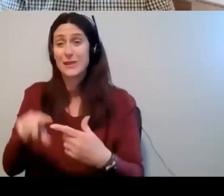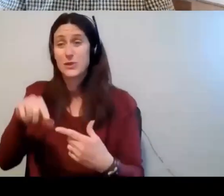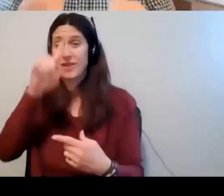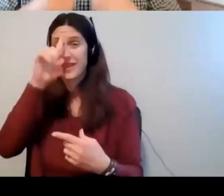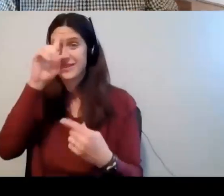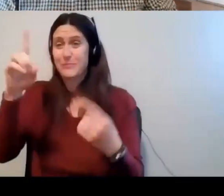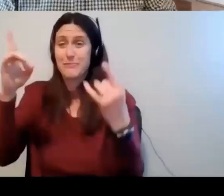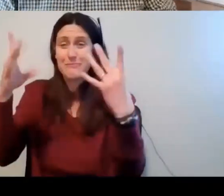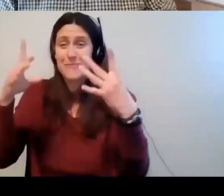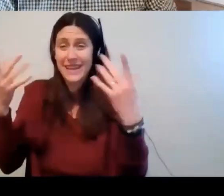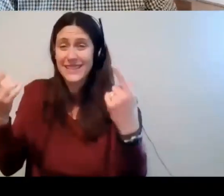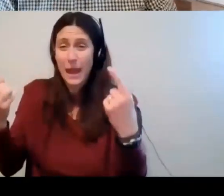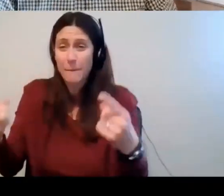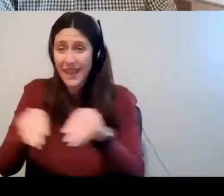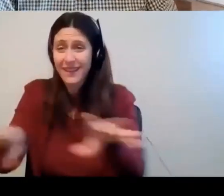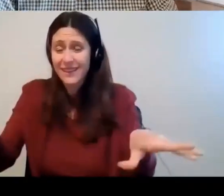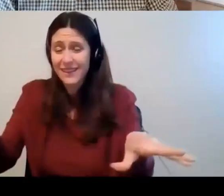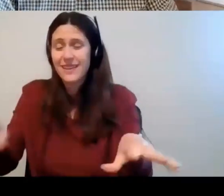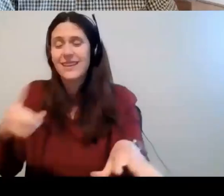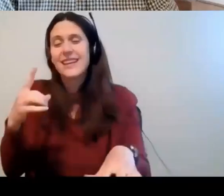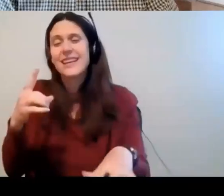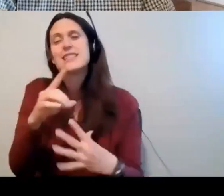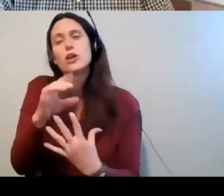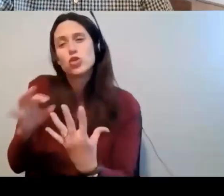experience rather than a choice that we're making. Okay?